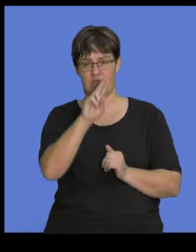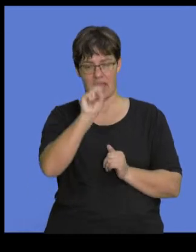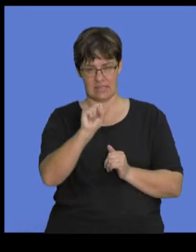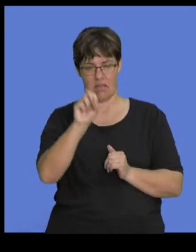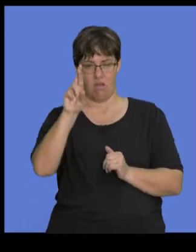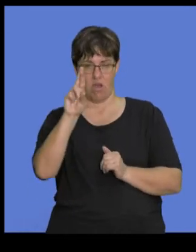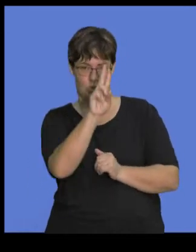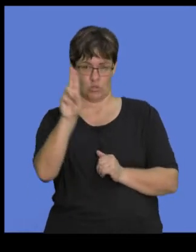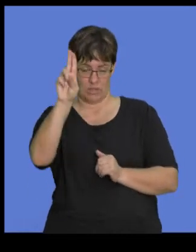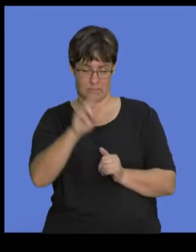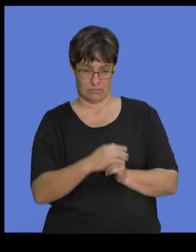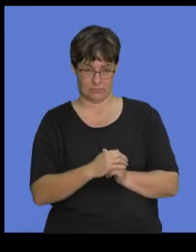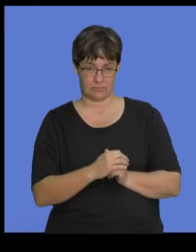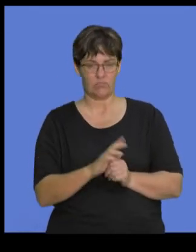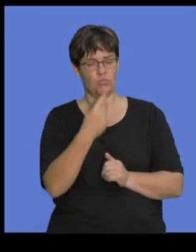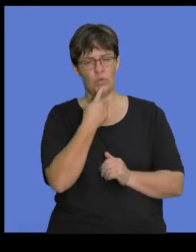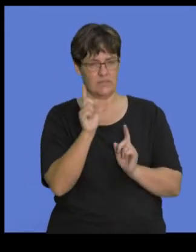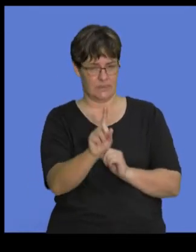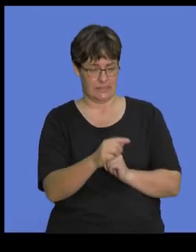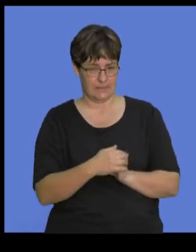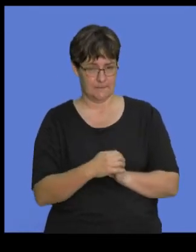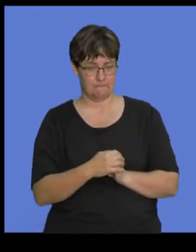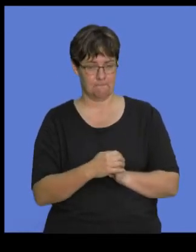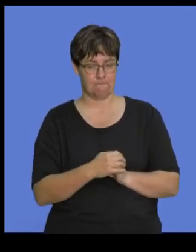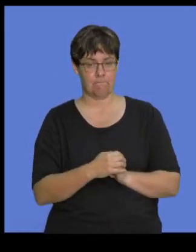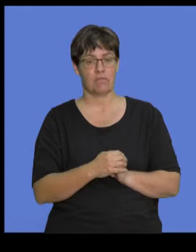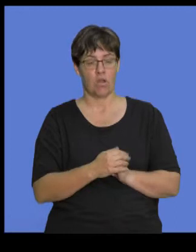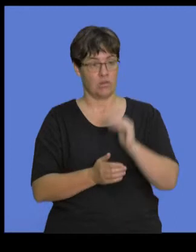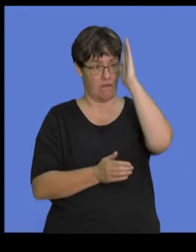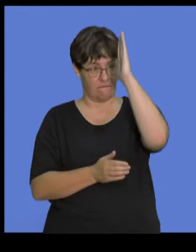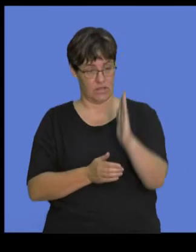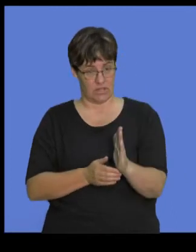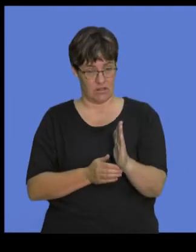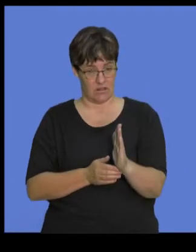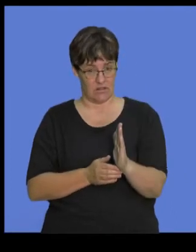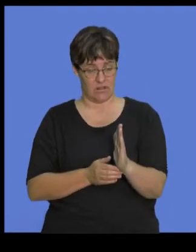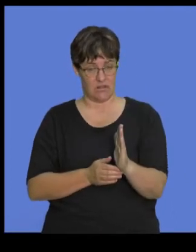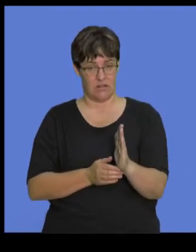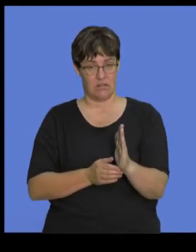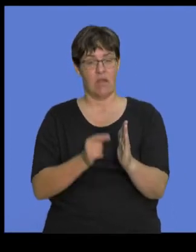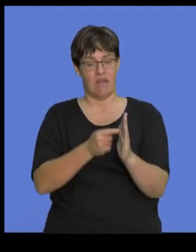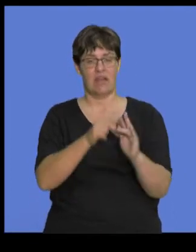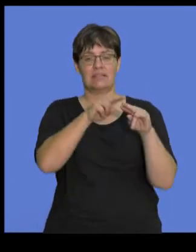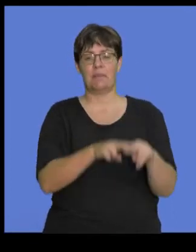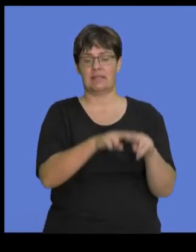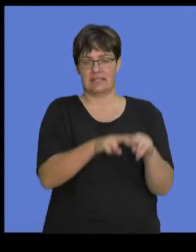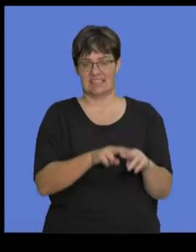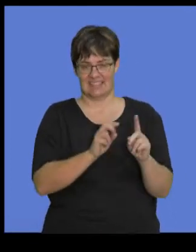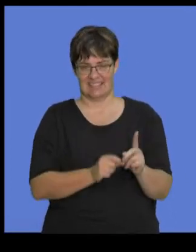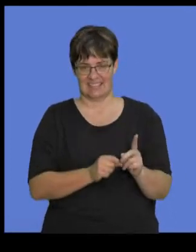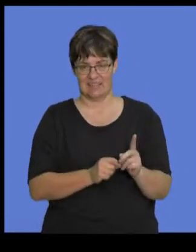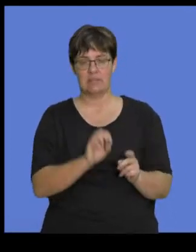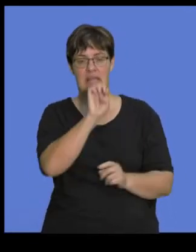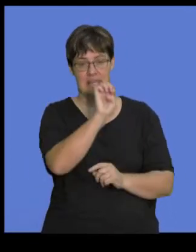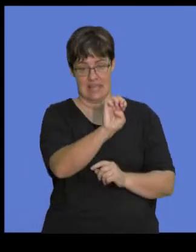R squared, all right? This is what we are saying. Okay, so on the vertical axis, we've got the dependent variable,